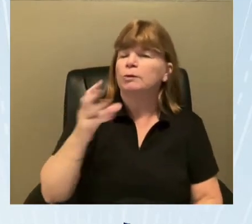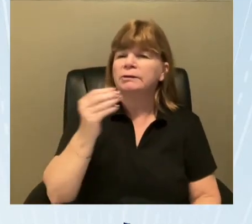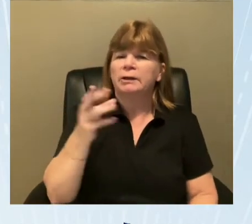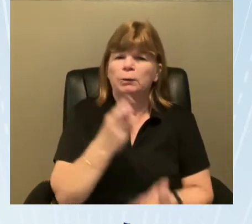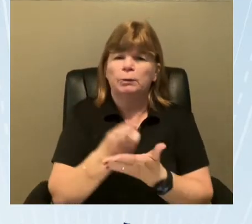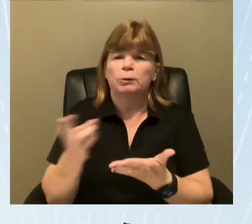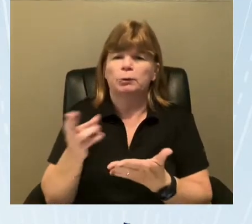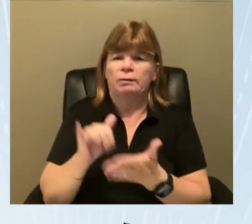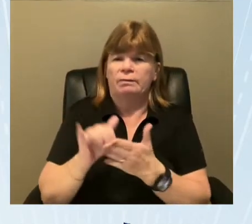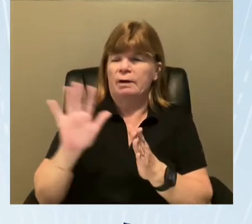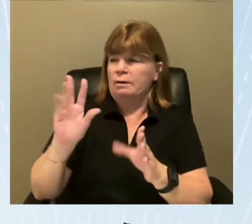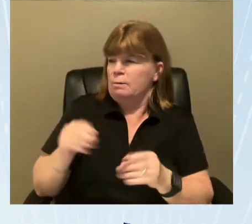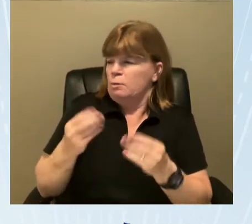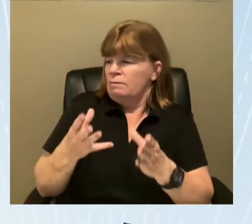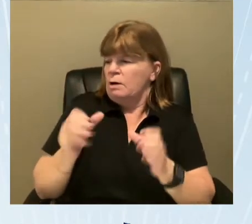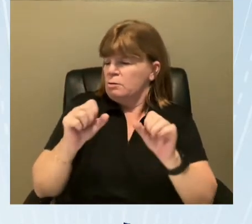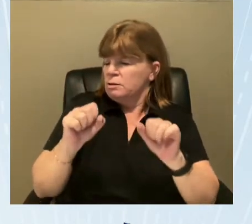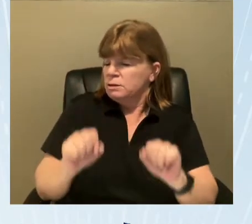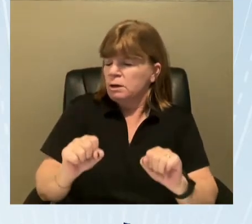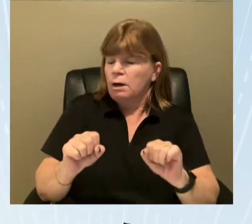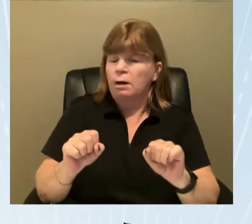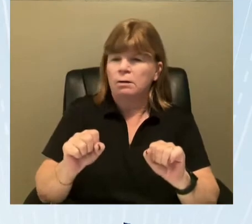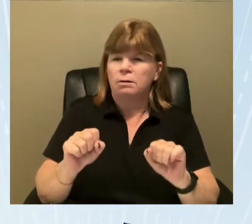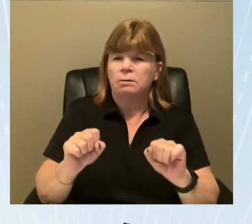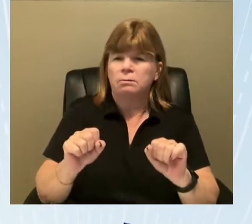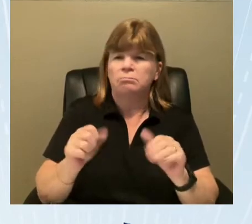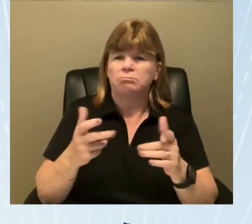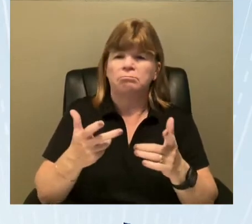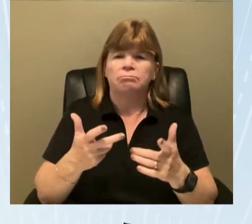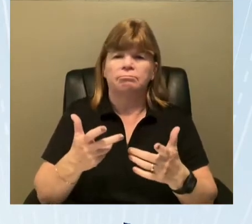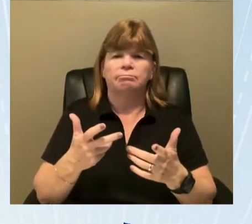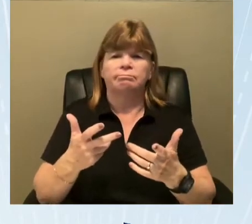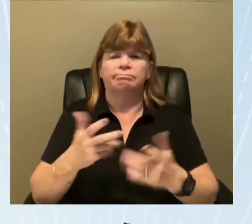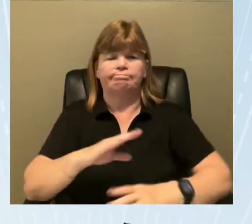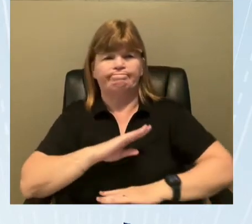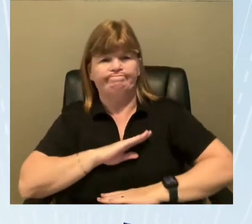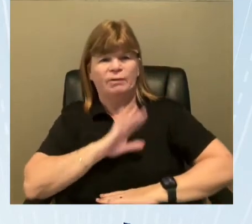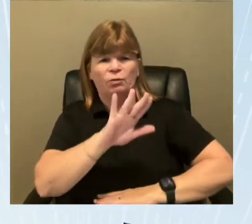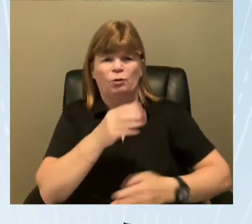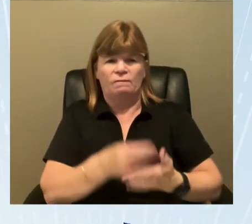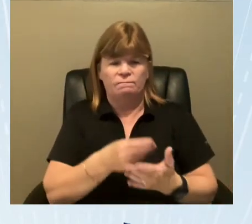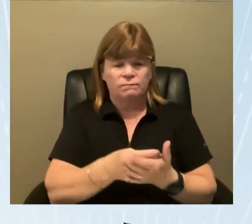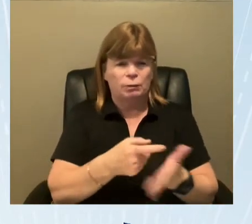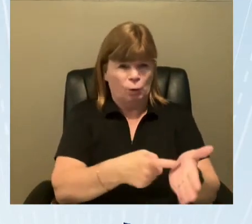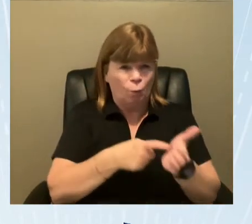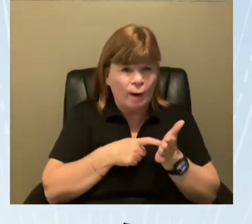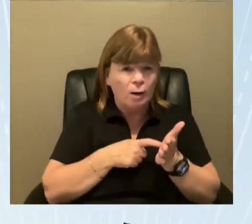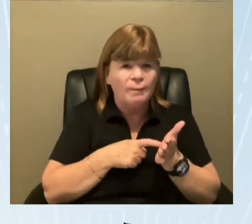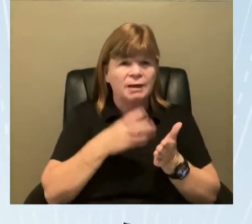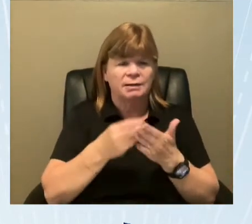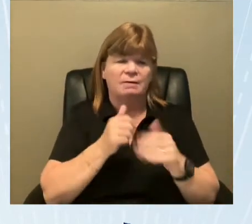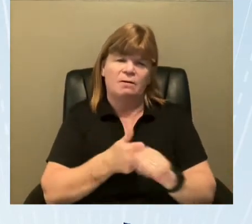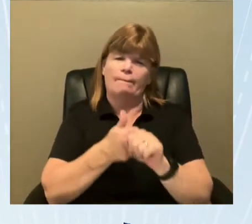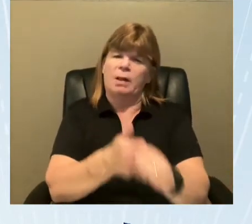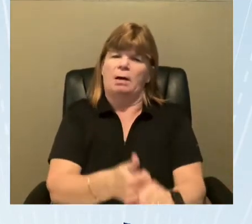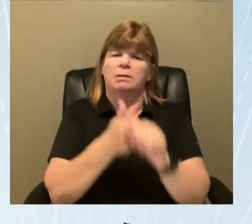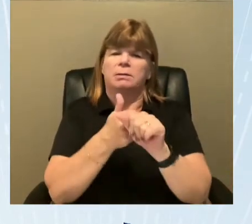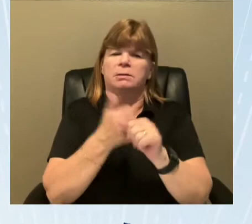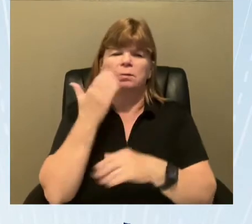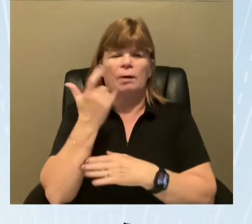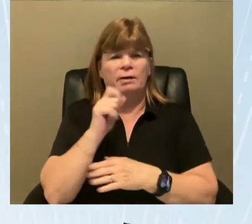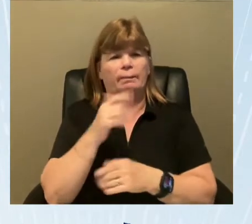are able to meet funding requirements and be in compliance so that they can be good